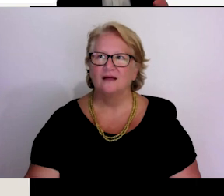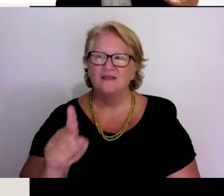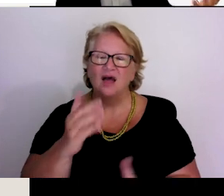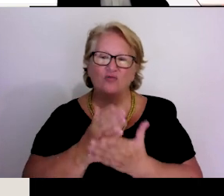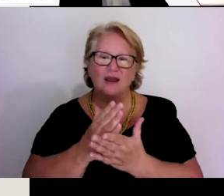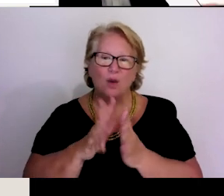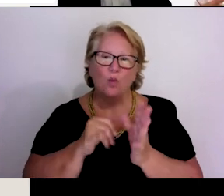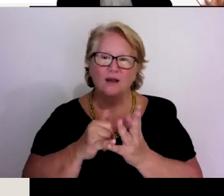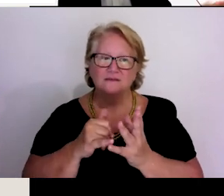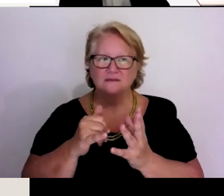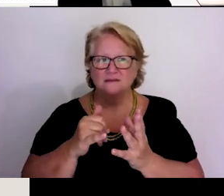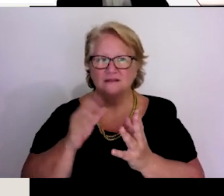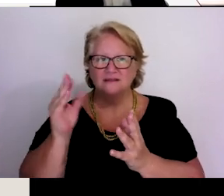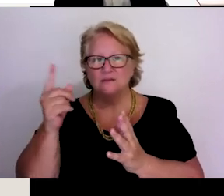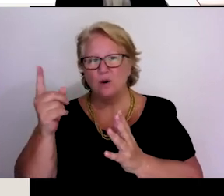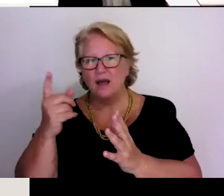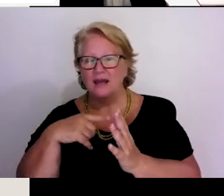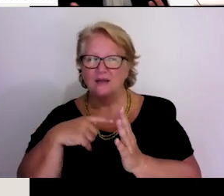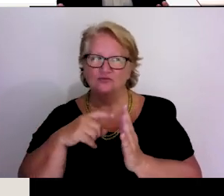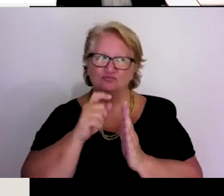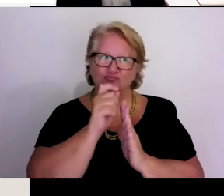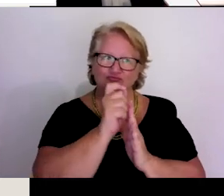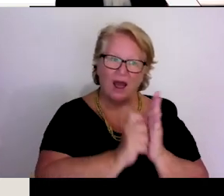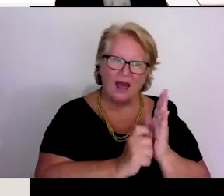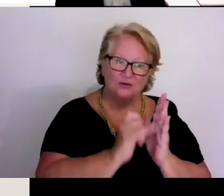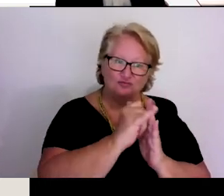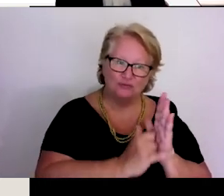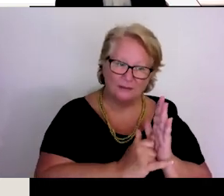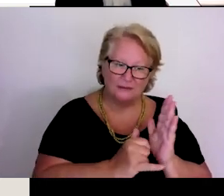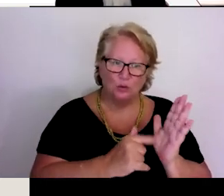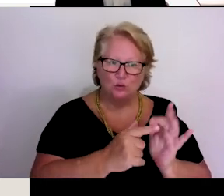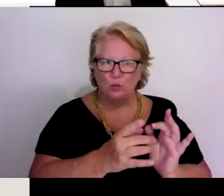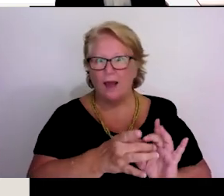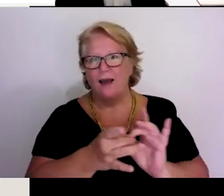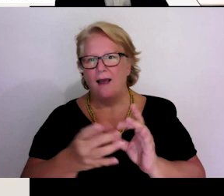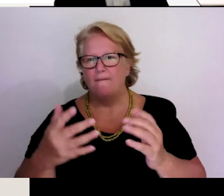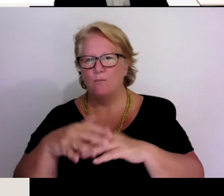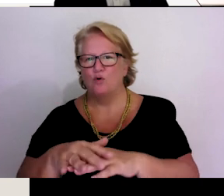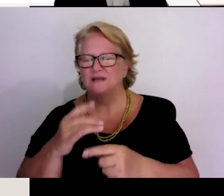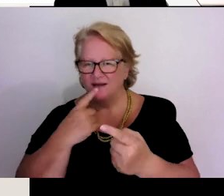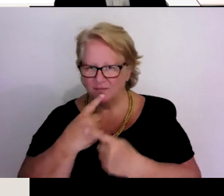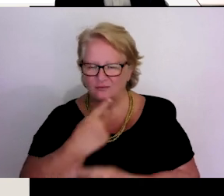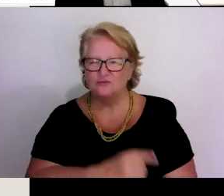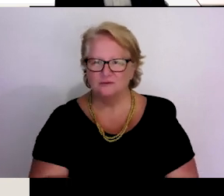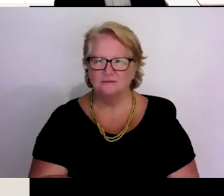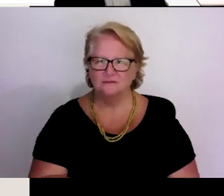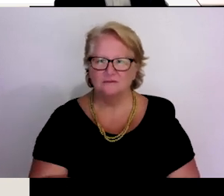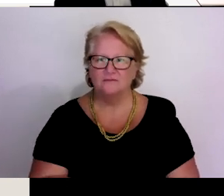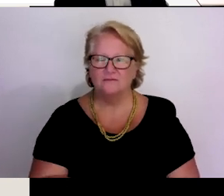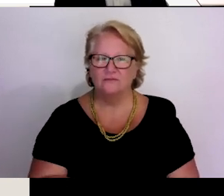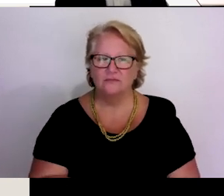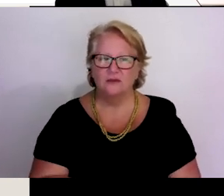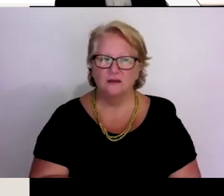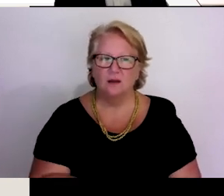required someone to write some script to merge data and then de-identify it. And from that, we understood the